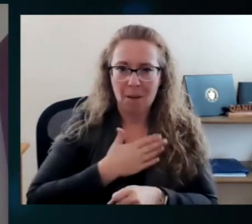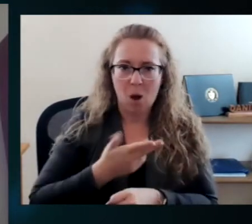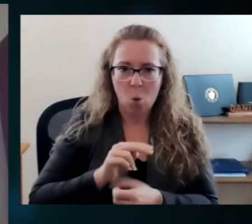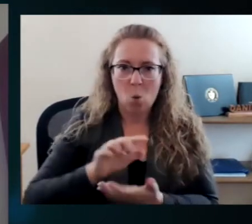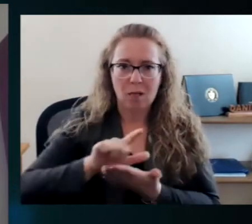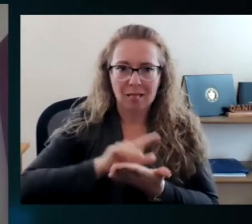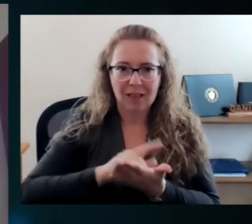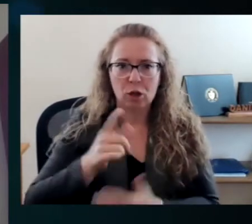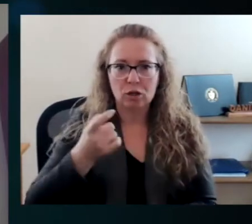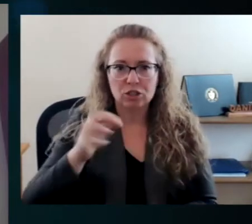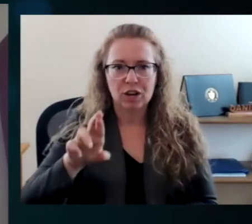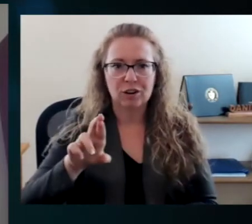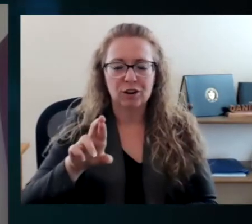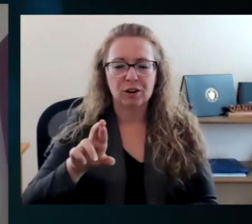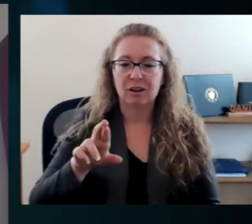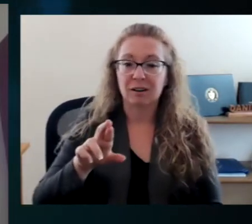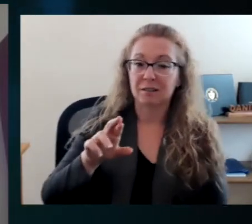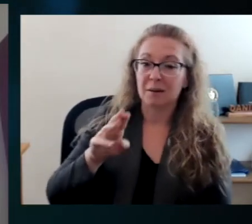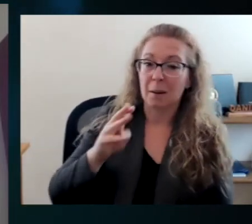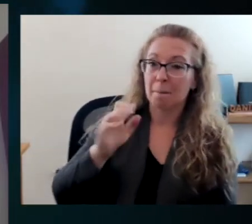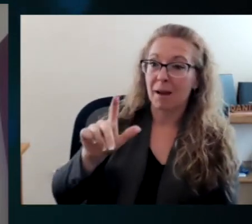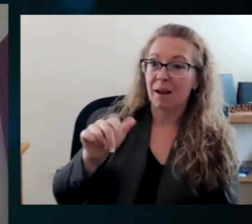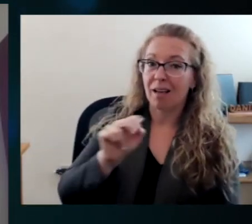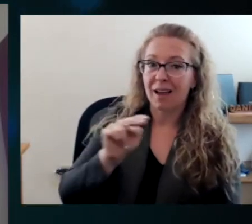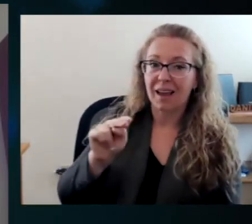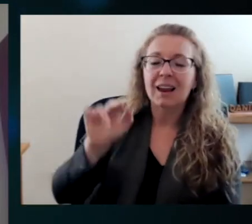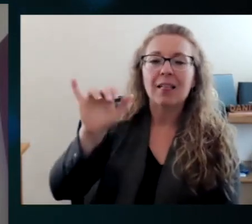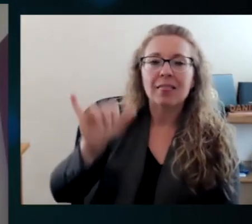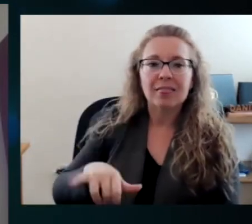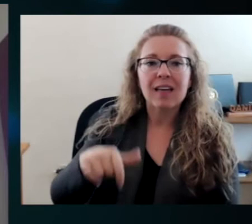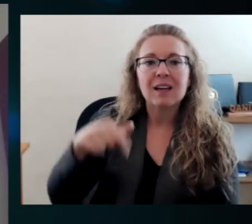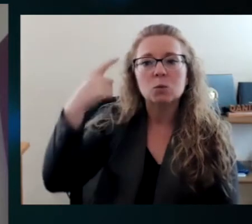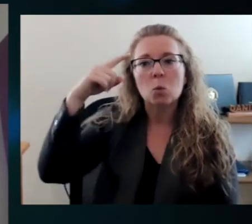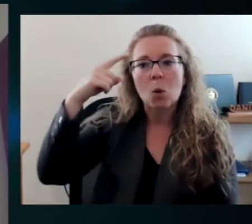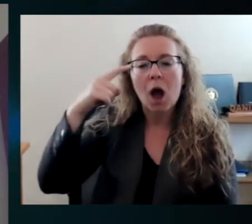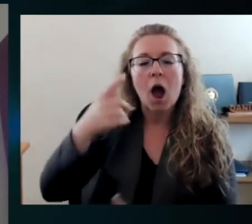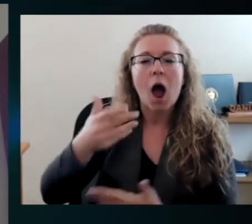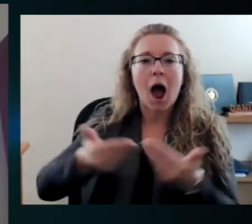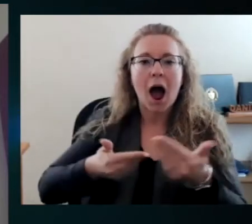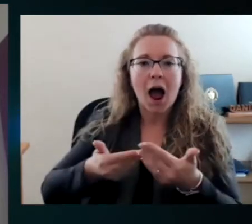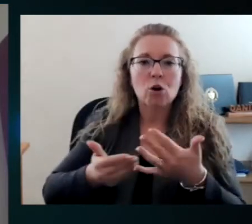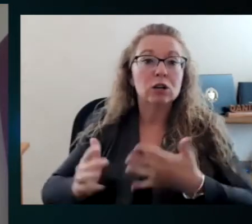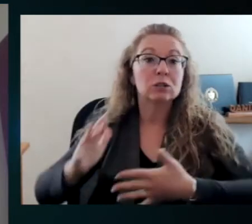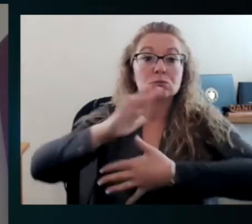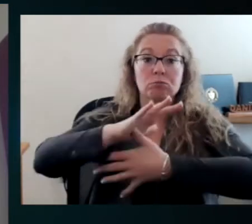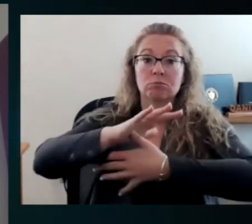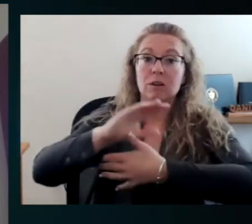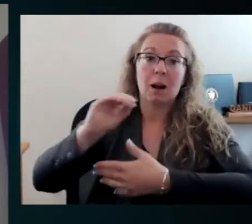added, to be honest, this is the heart of why I see hiring as priority number 1. There needs to